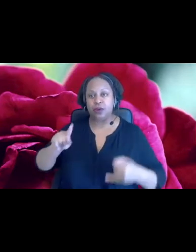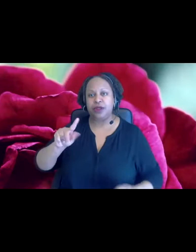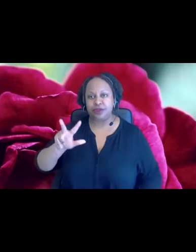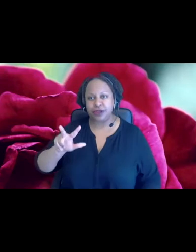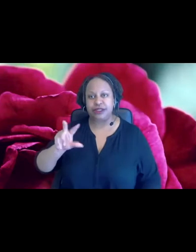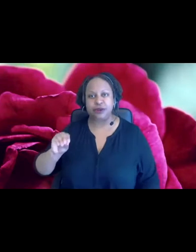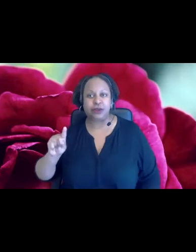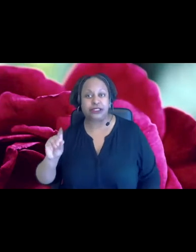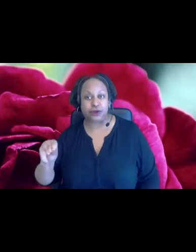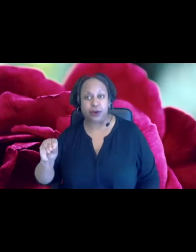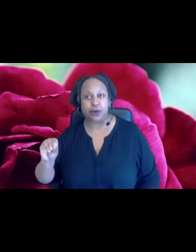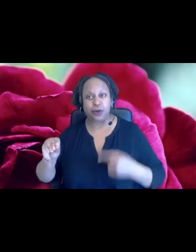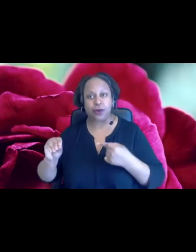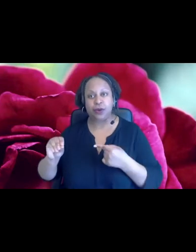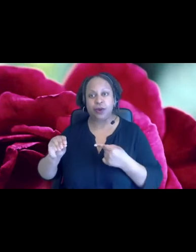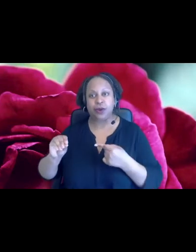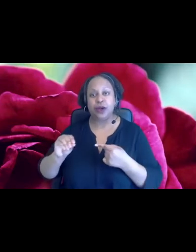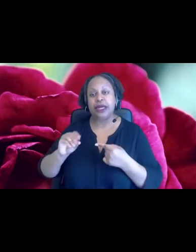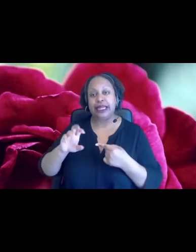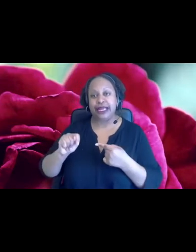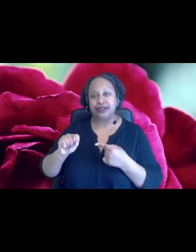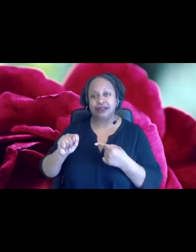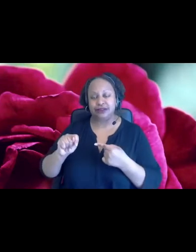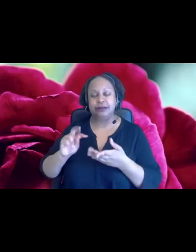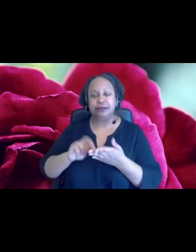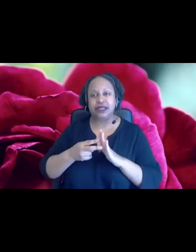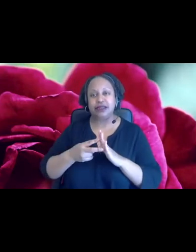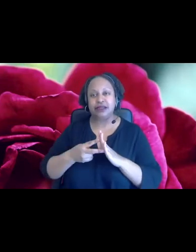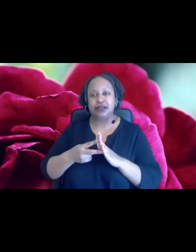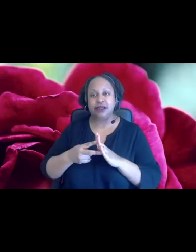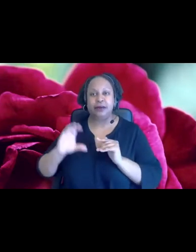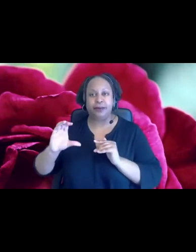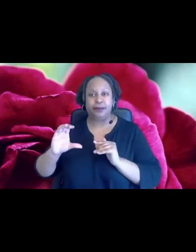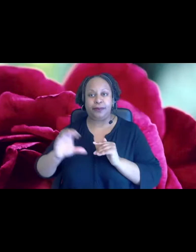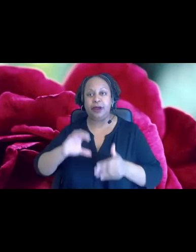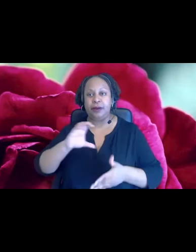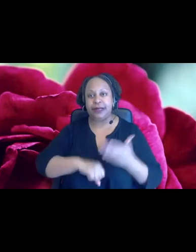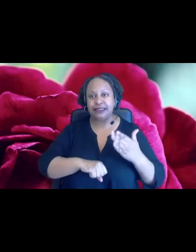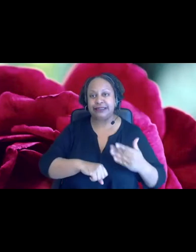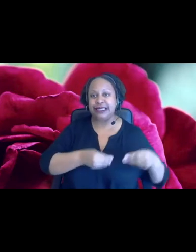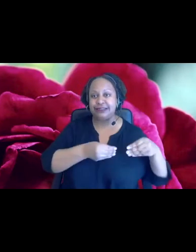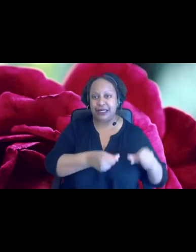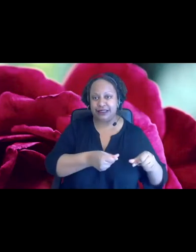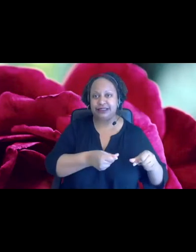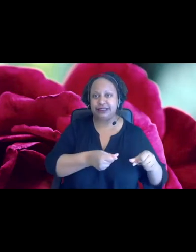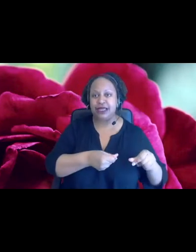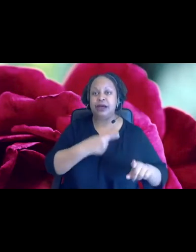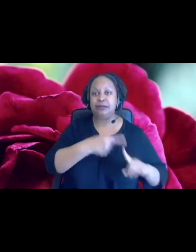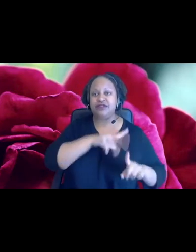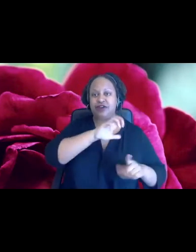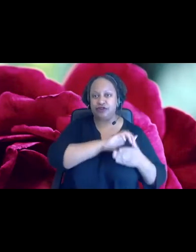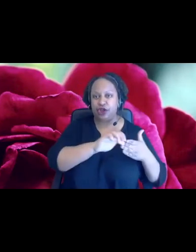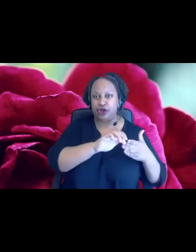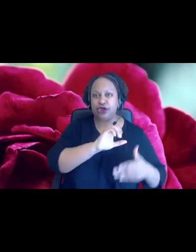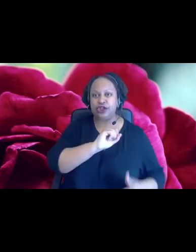13010, net of the expenses and that $500 exemption. It's